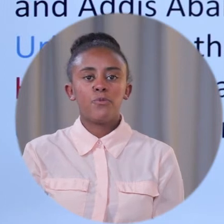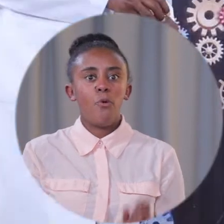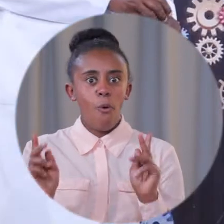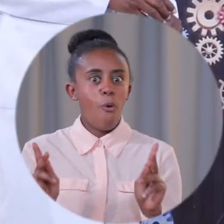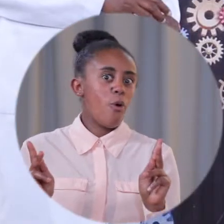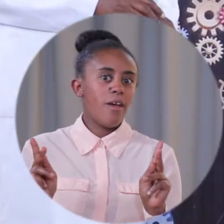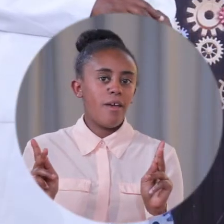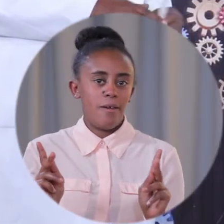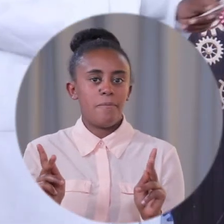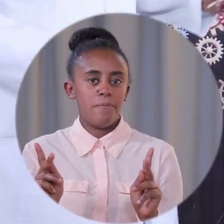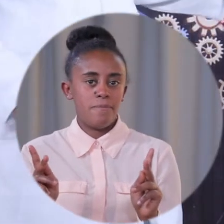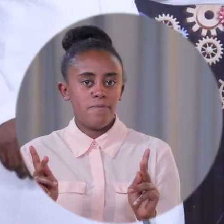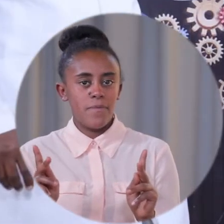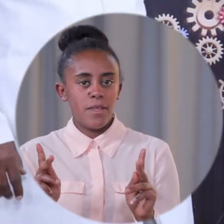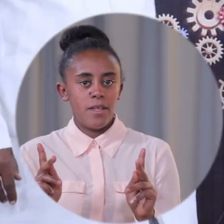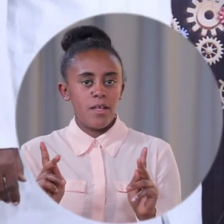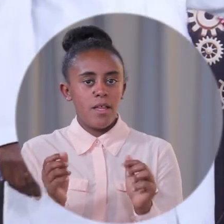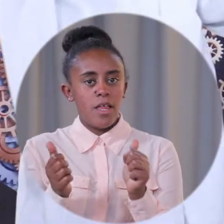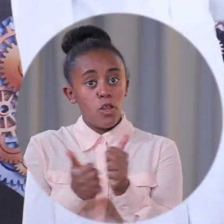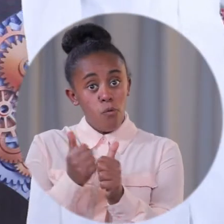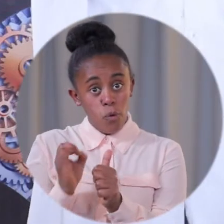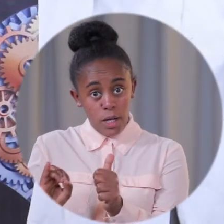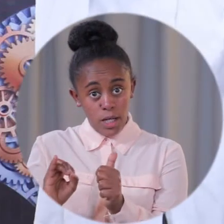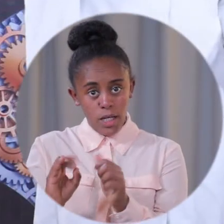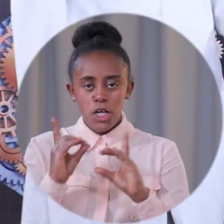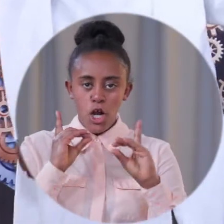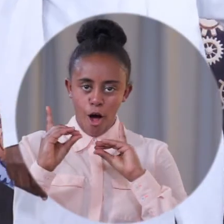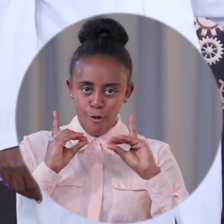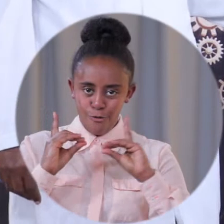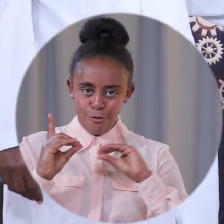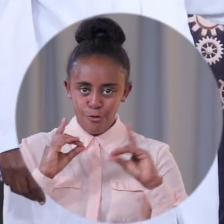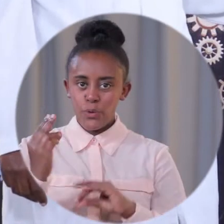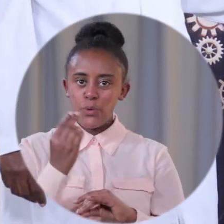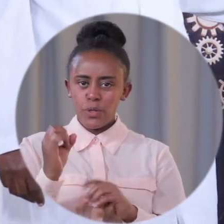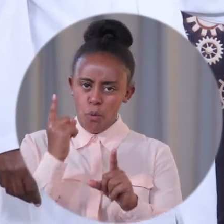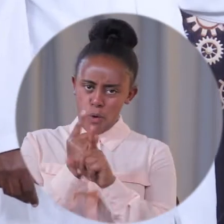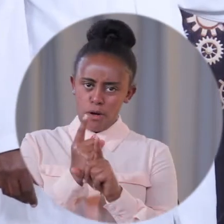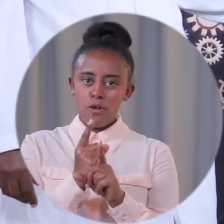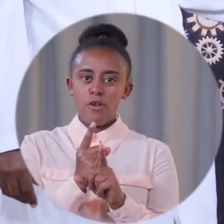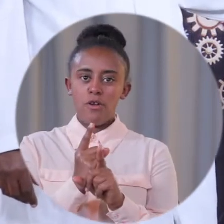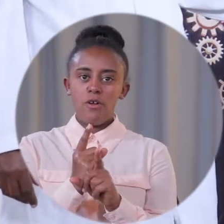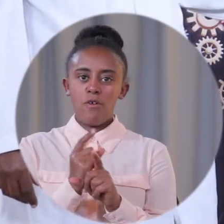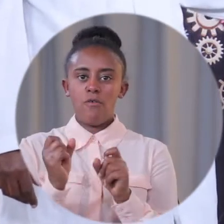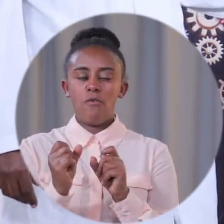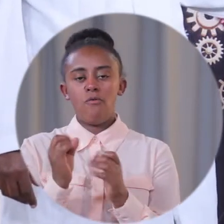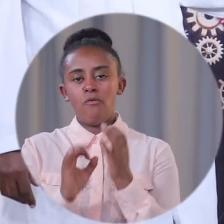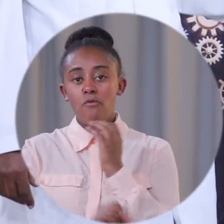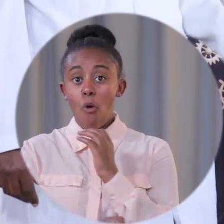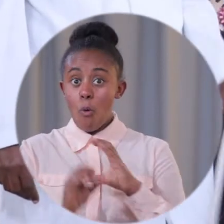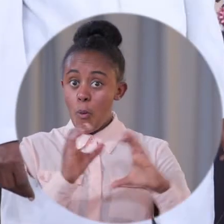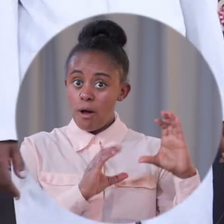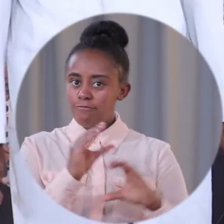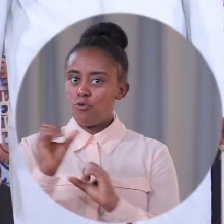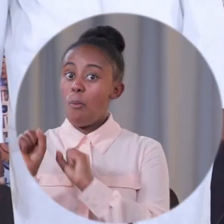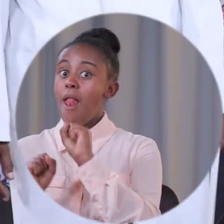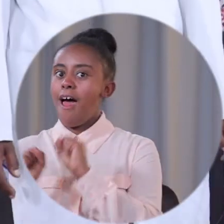Okay. In the following dialogue, use the correct forms of comparative and superlative